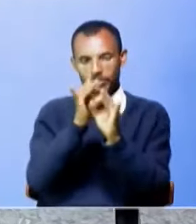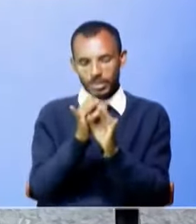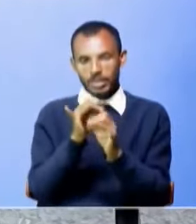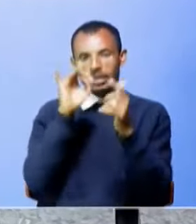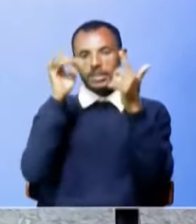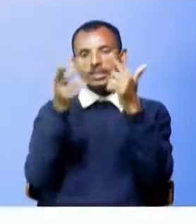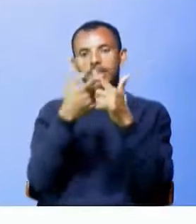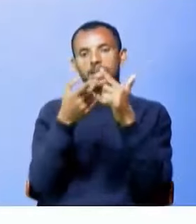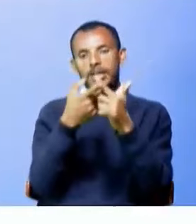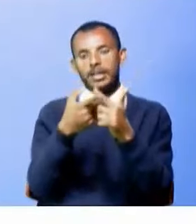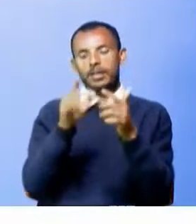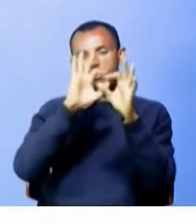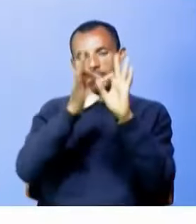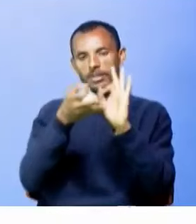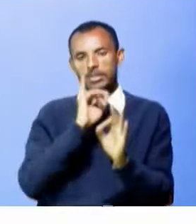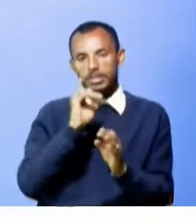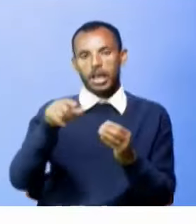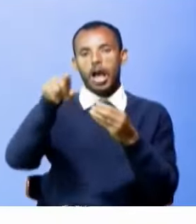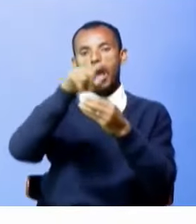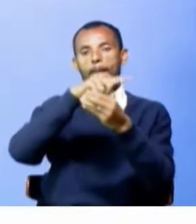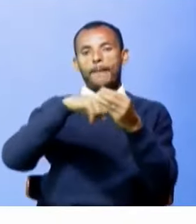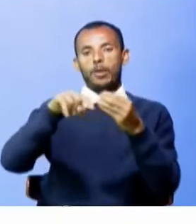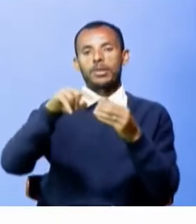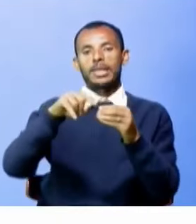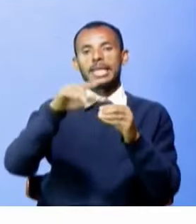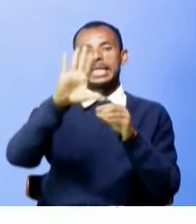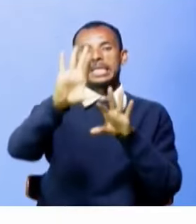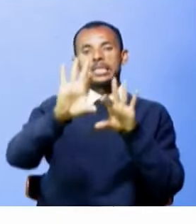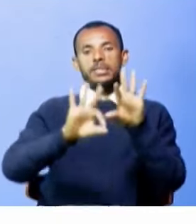The next definition is about sample space.